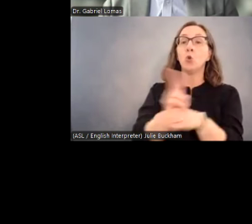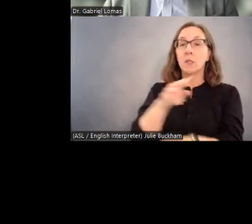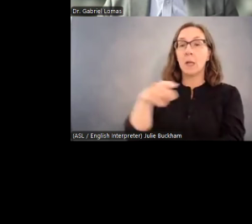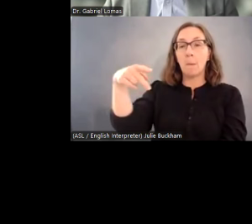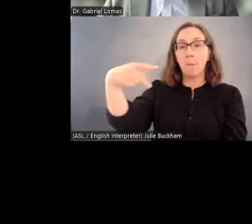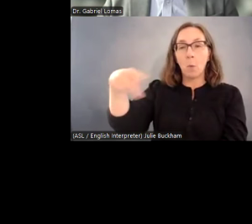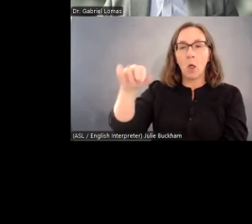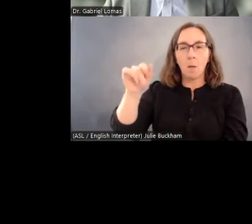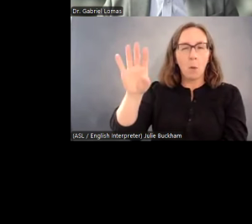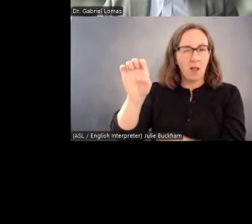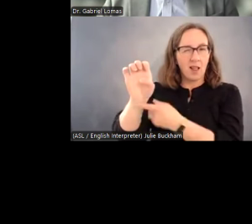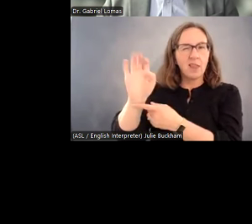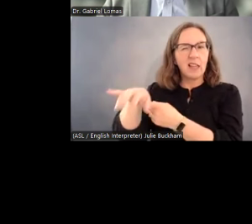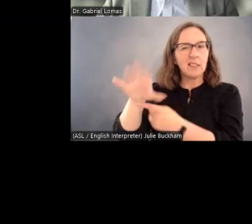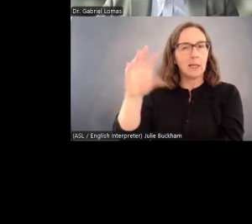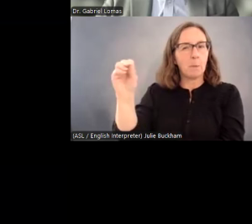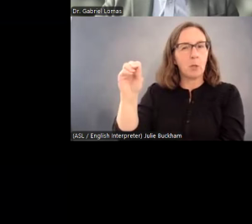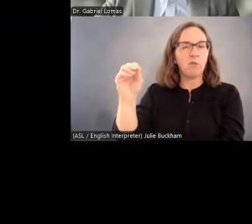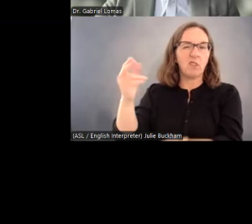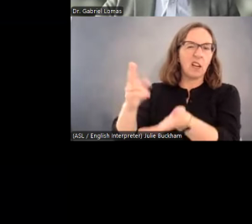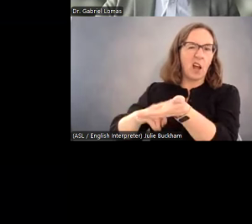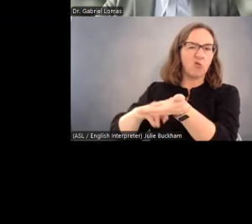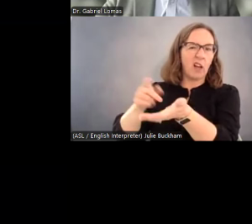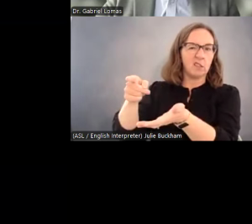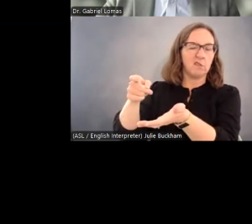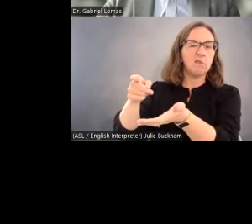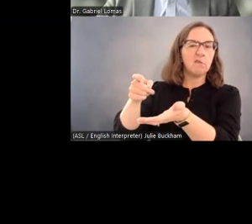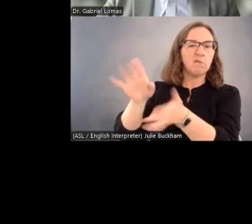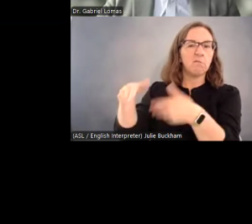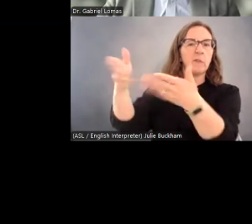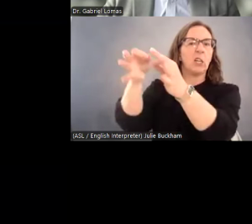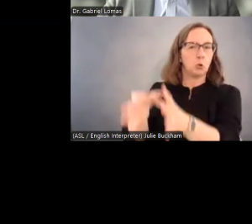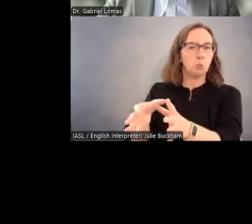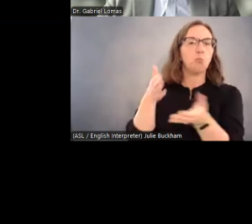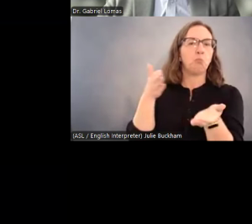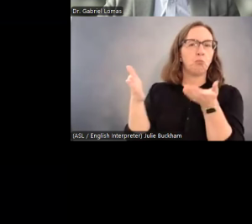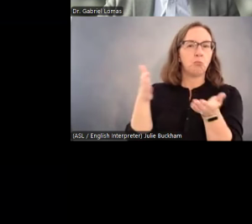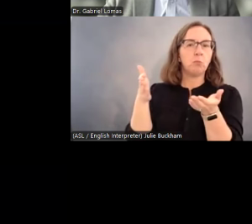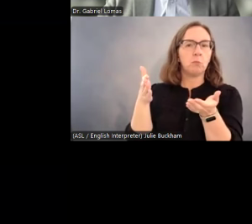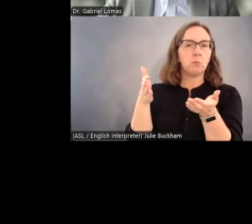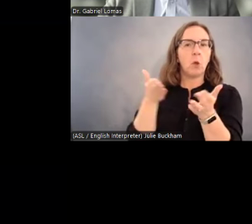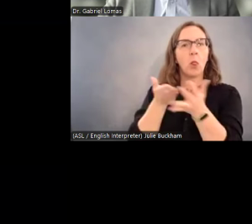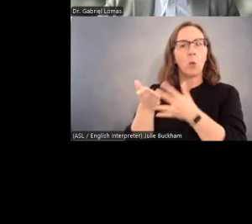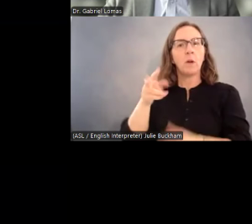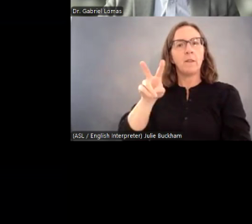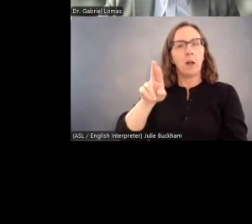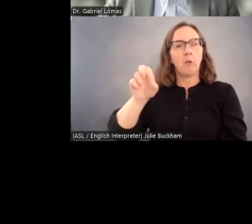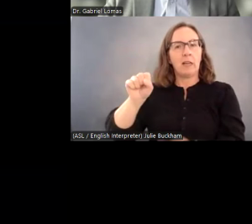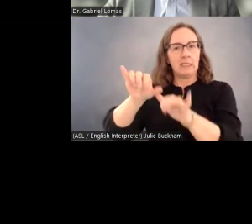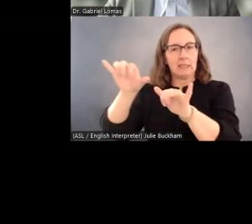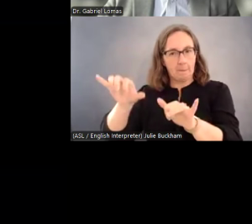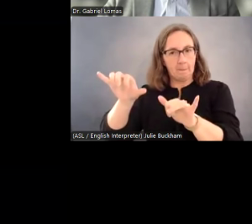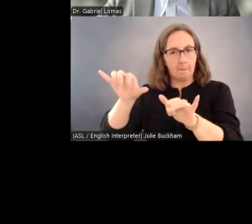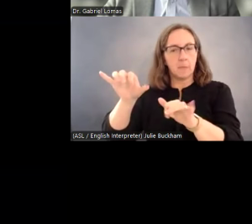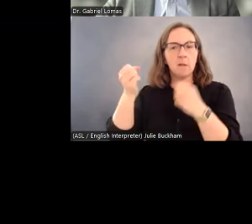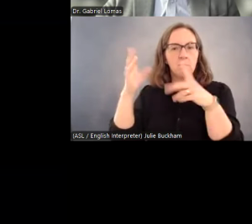a contract service provider that provides interpreter services through the video relay systems in a